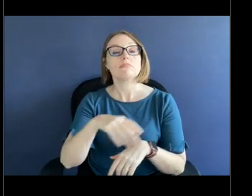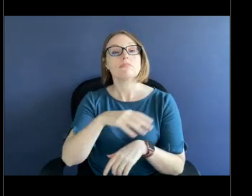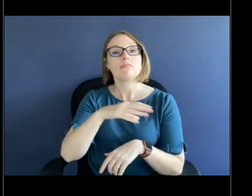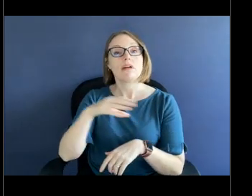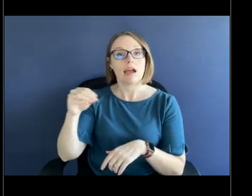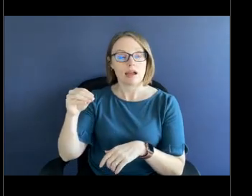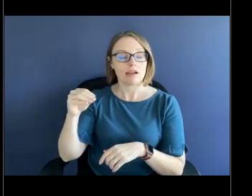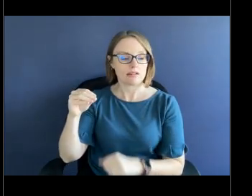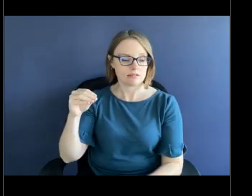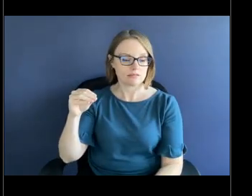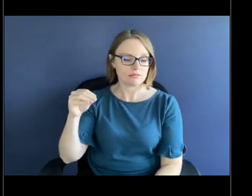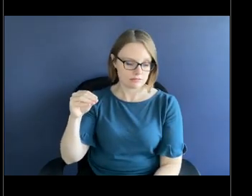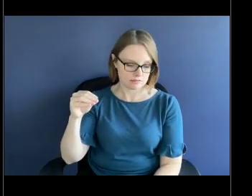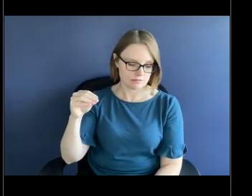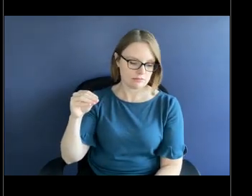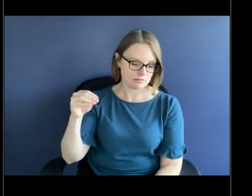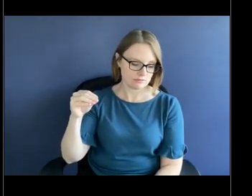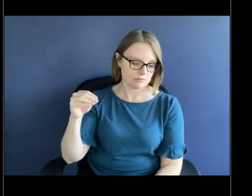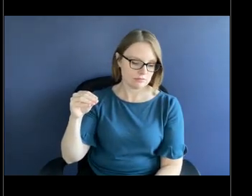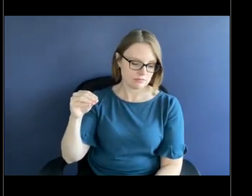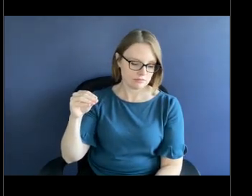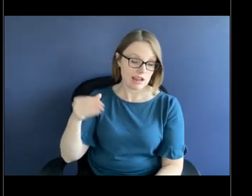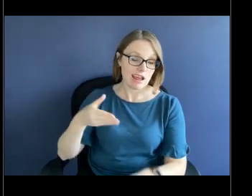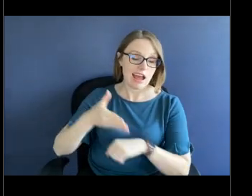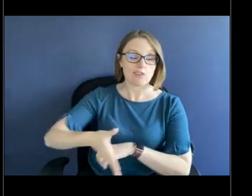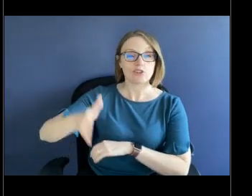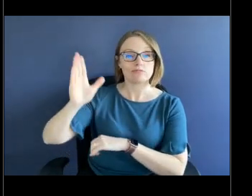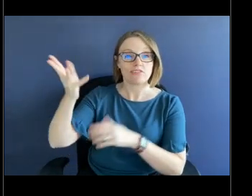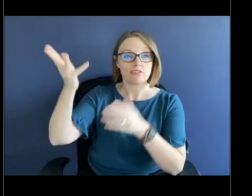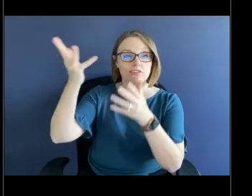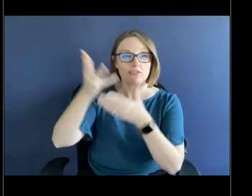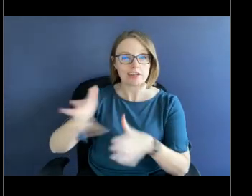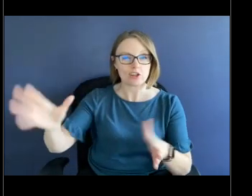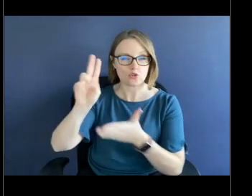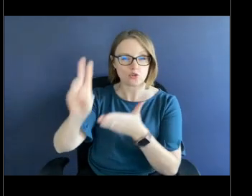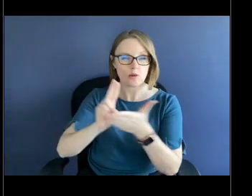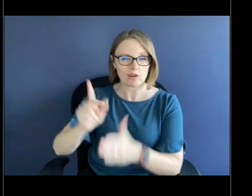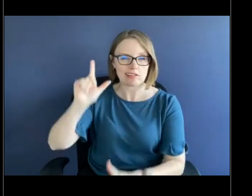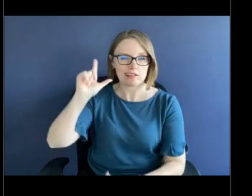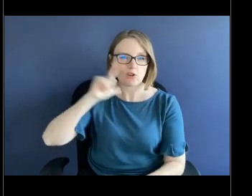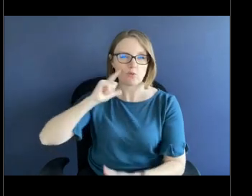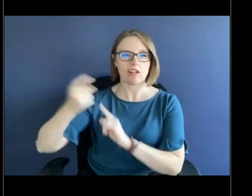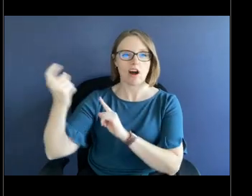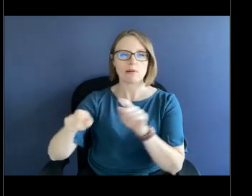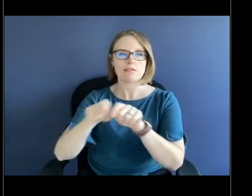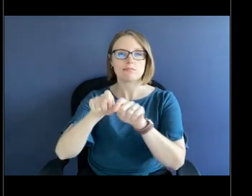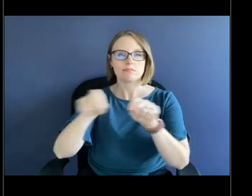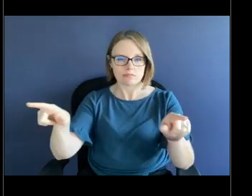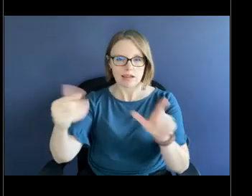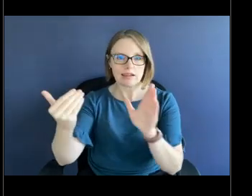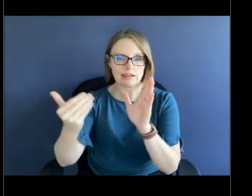comes to participants 2 hours after the end of the webinar.